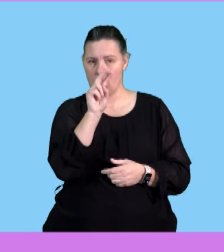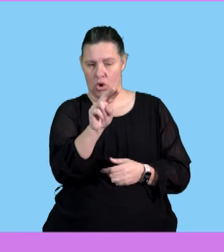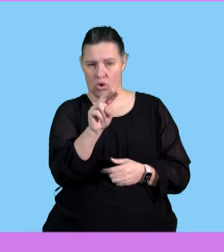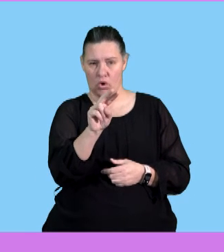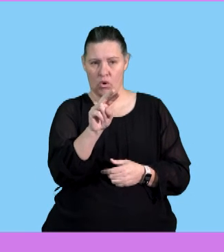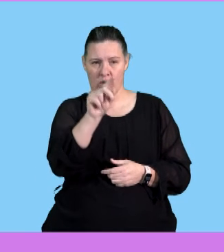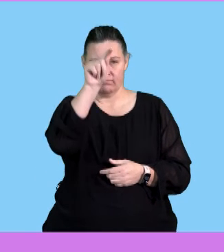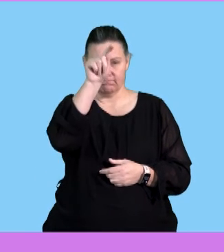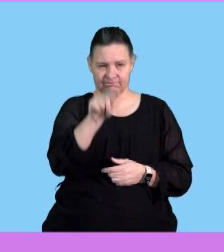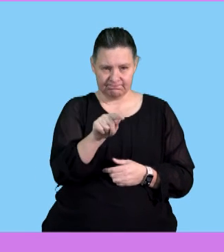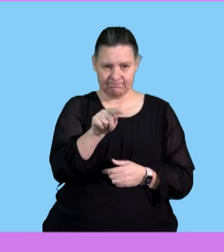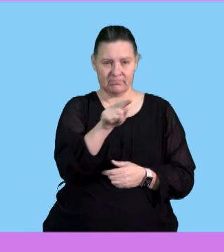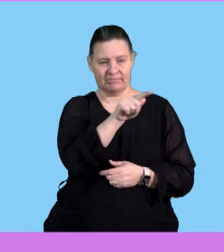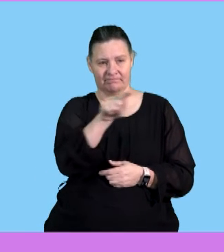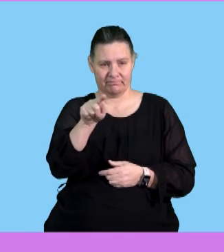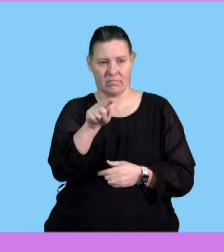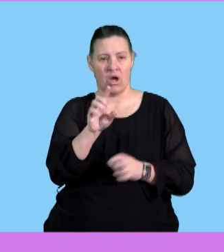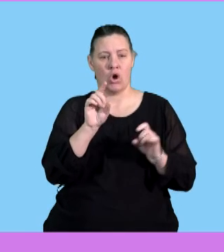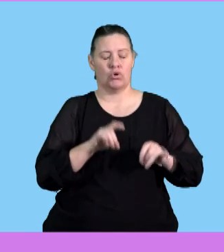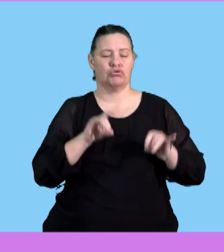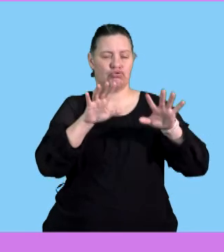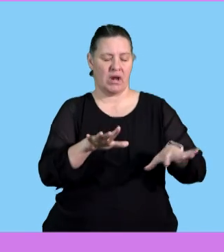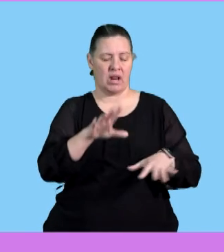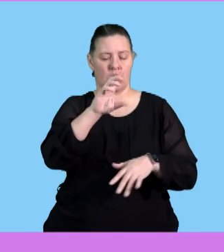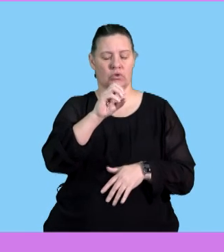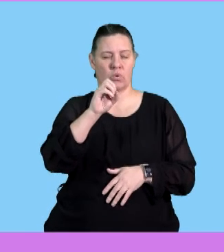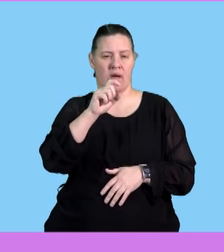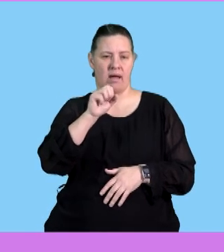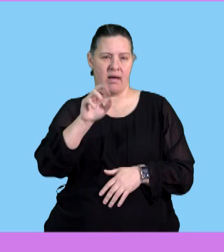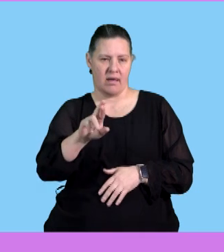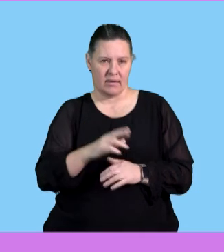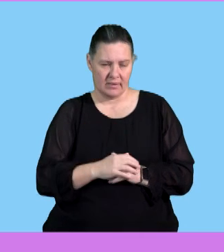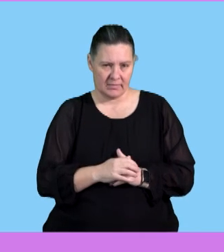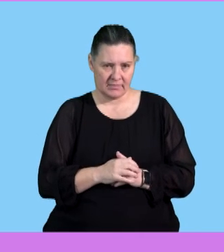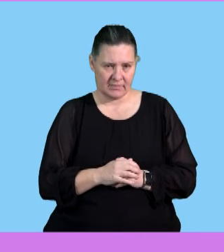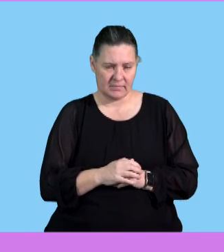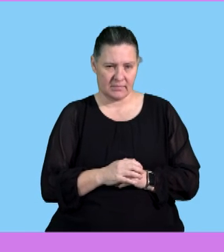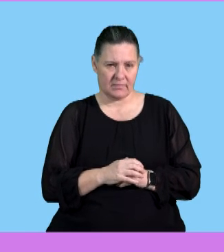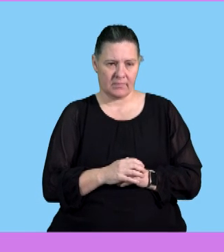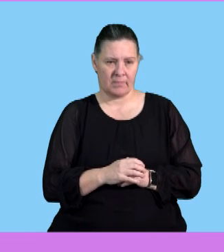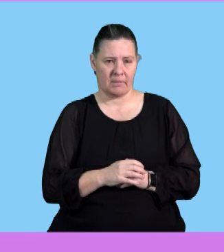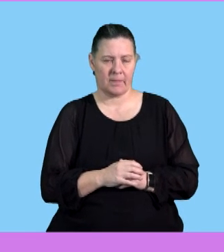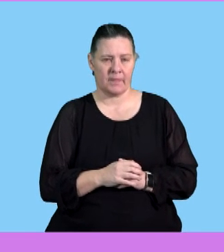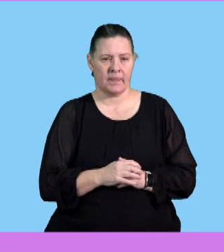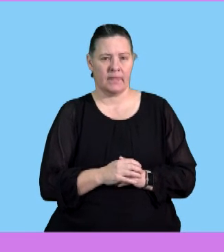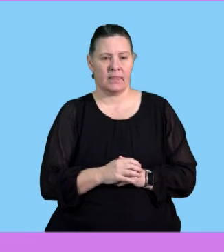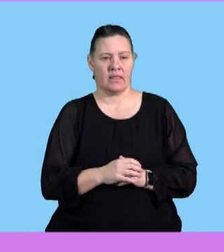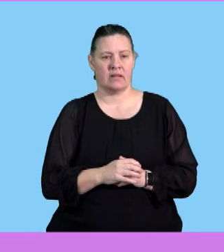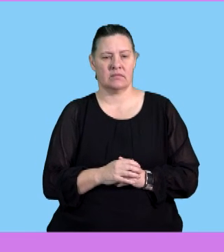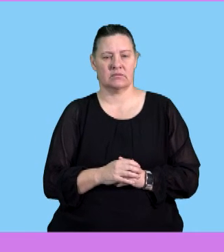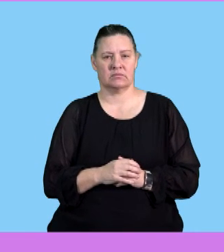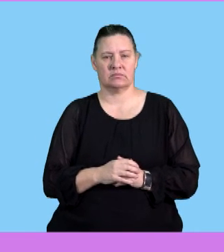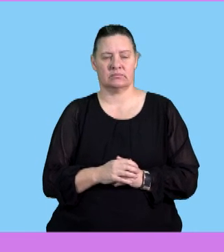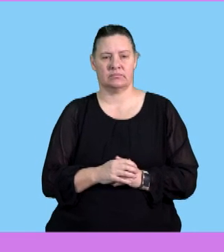you look at the given context. So according to this, the weakest currency would be the one that has the